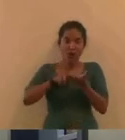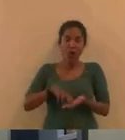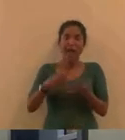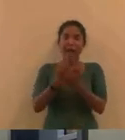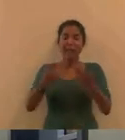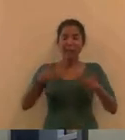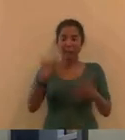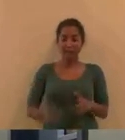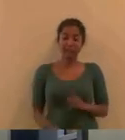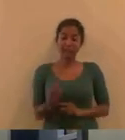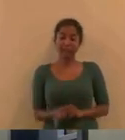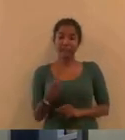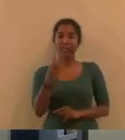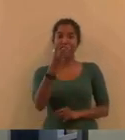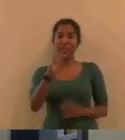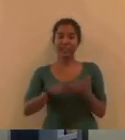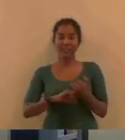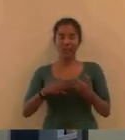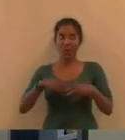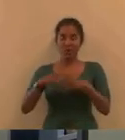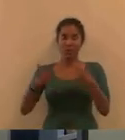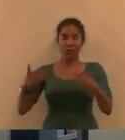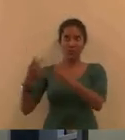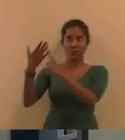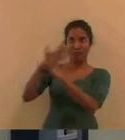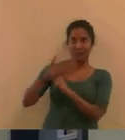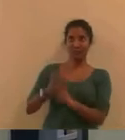seconds. No pressure. So it's 1,